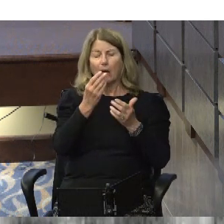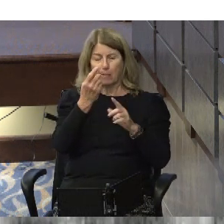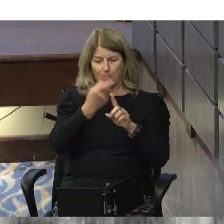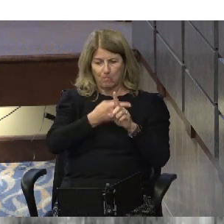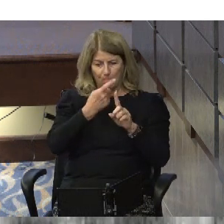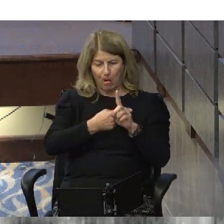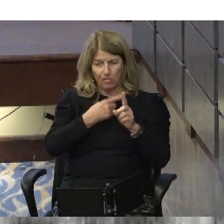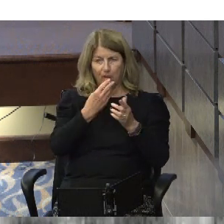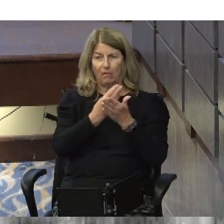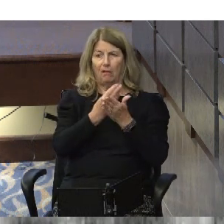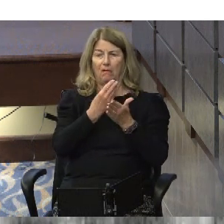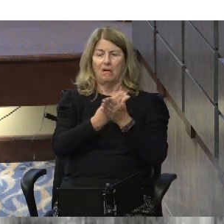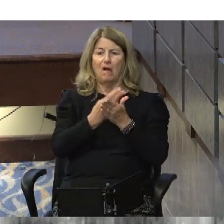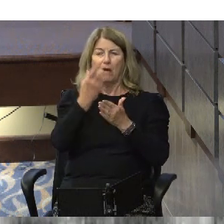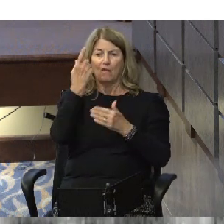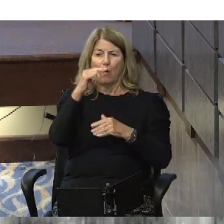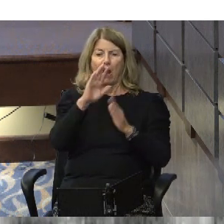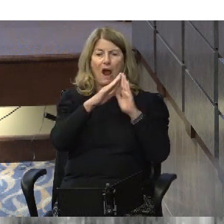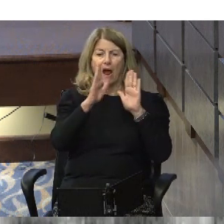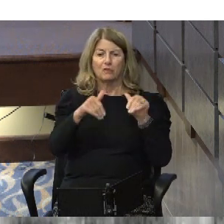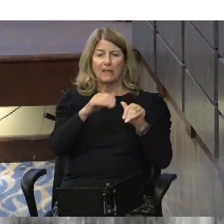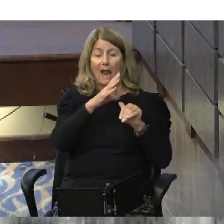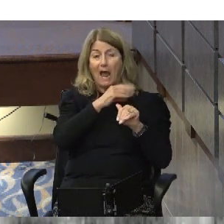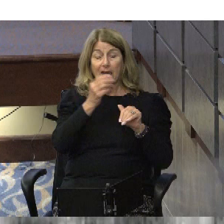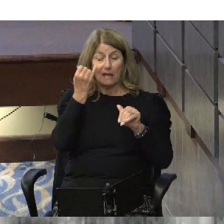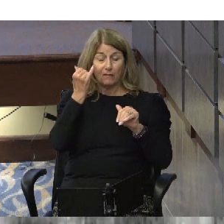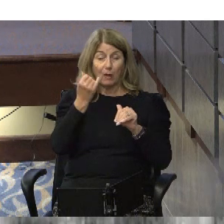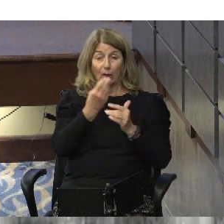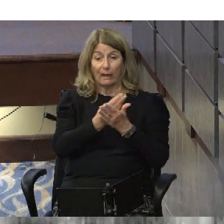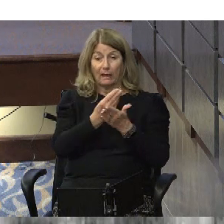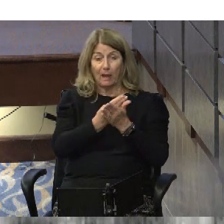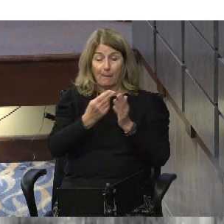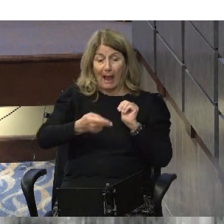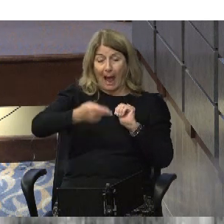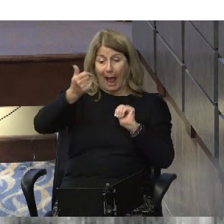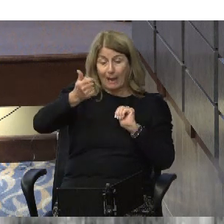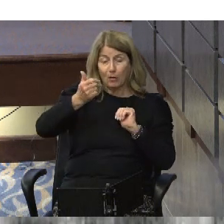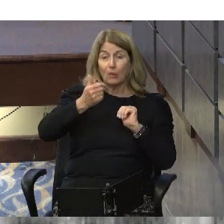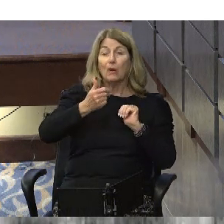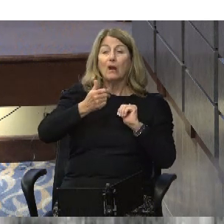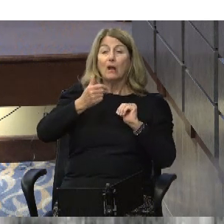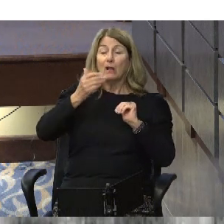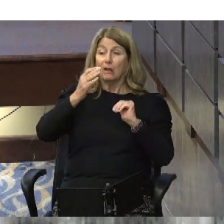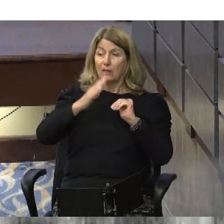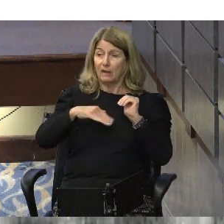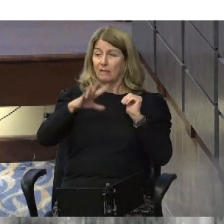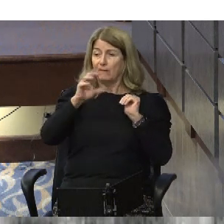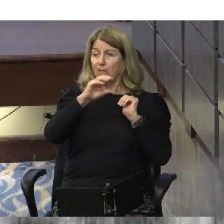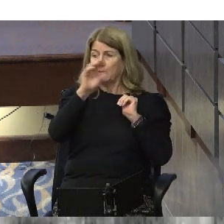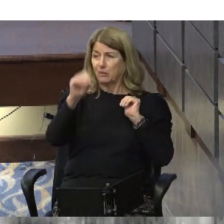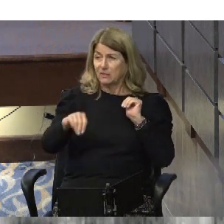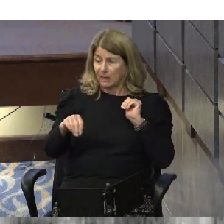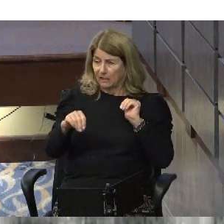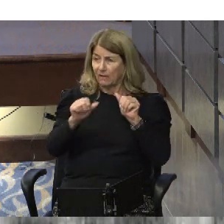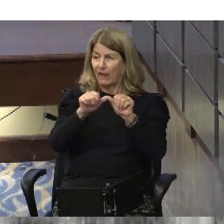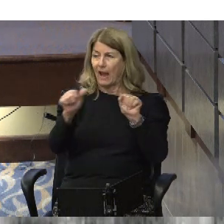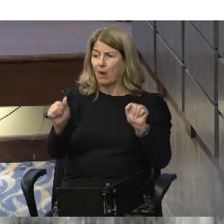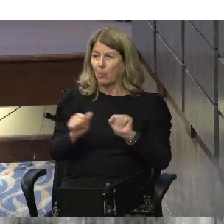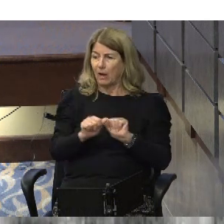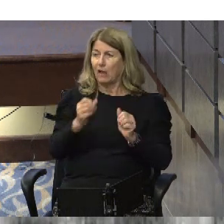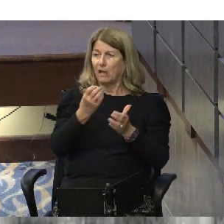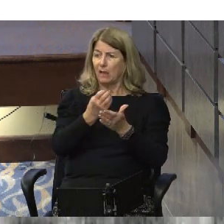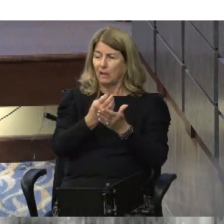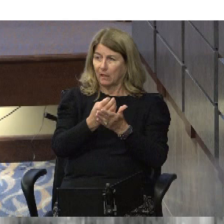housing costs. And then if their incomes are higher at 50% of median area income, and then they